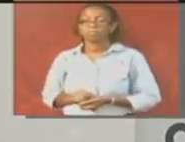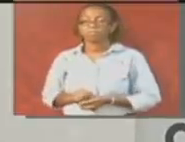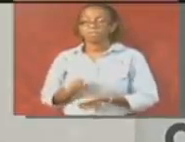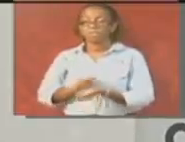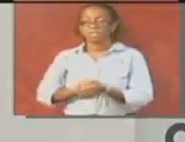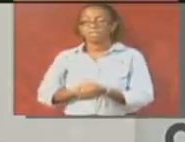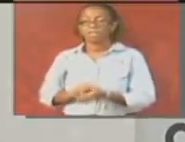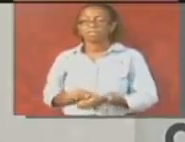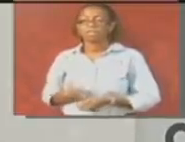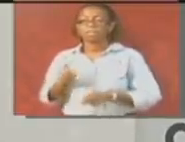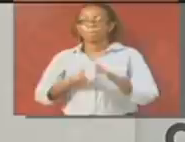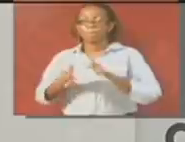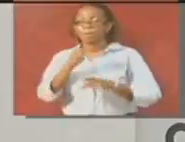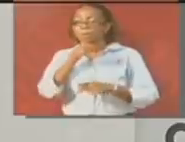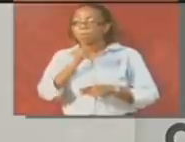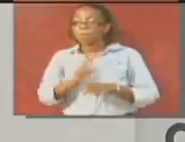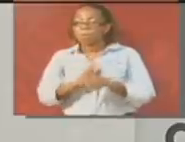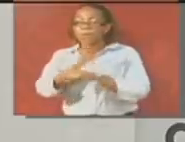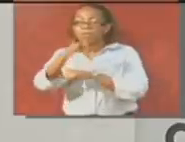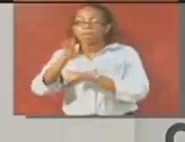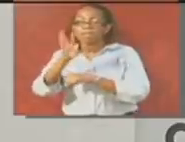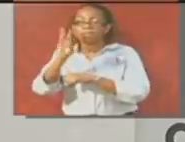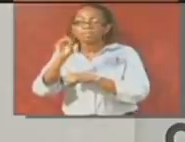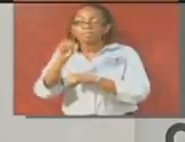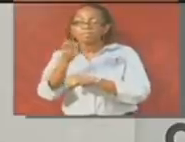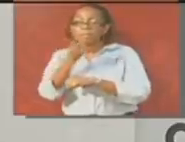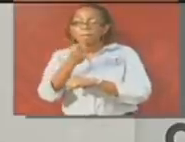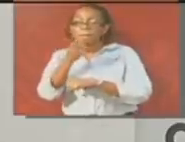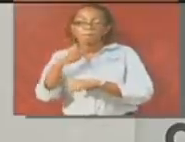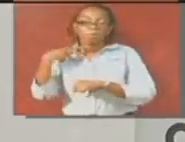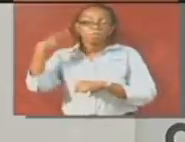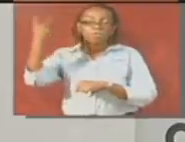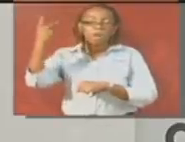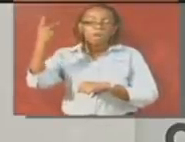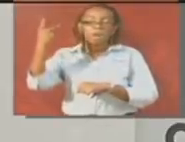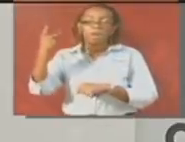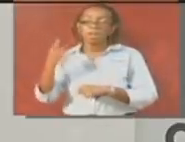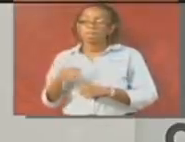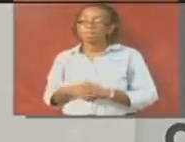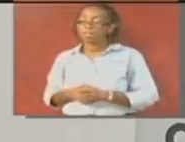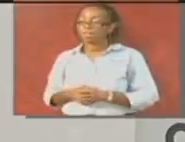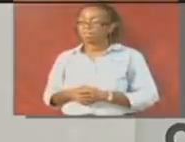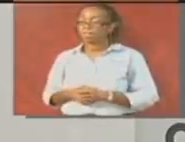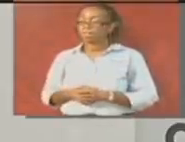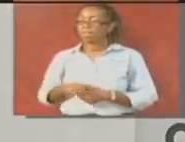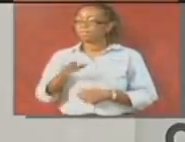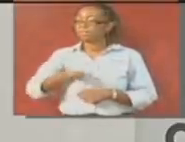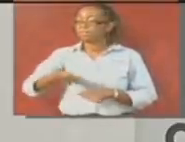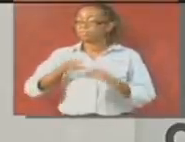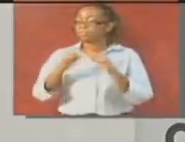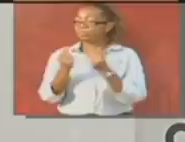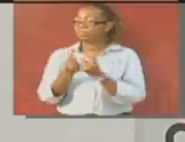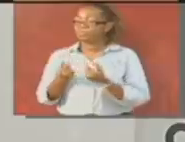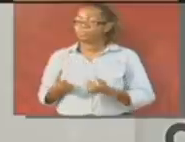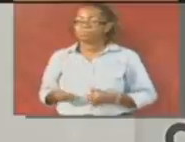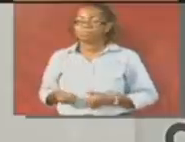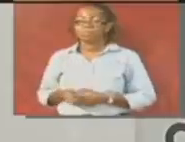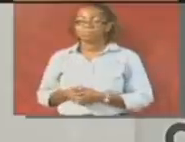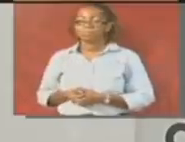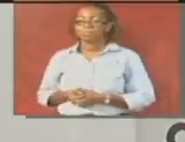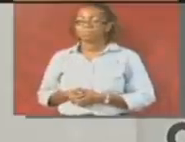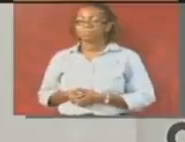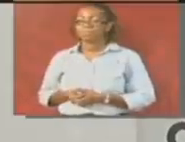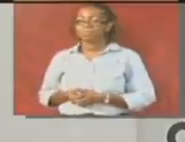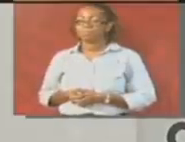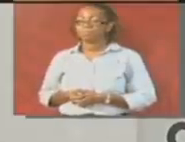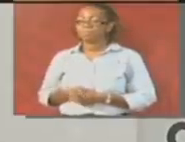with chronic disease conditions, and then our essential frontline workers. So those persons are going to be part of the next phase, and